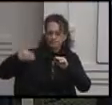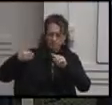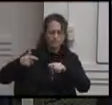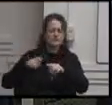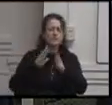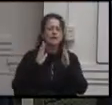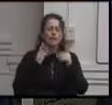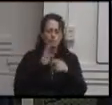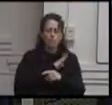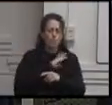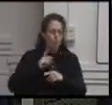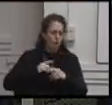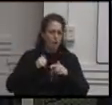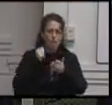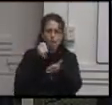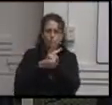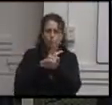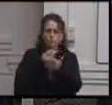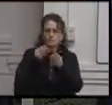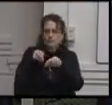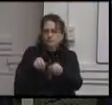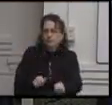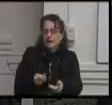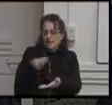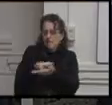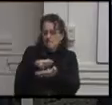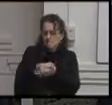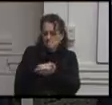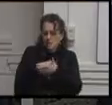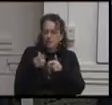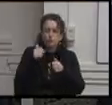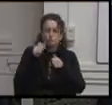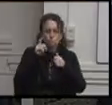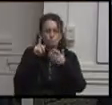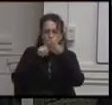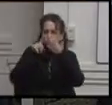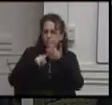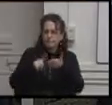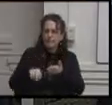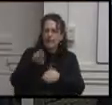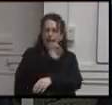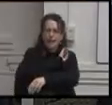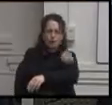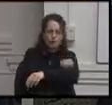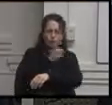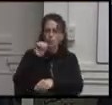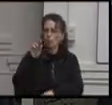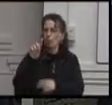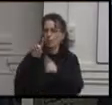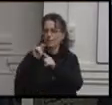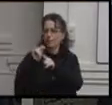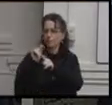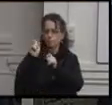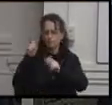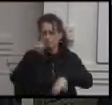go a long ways to getting us back on the track of reducing our fuel uses.